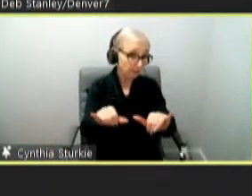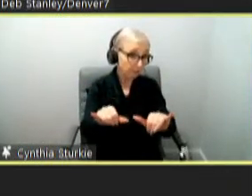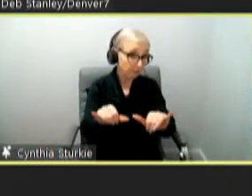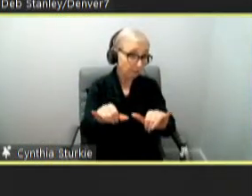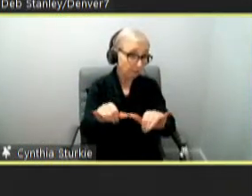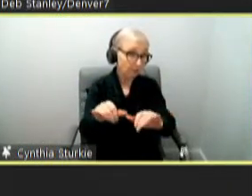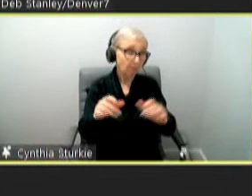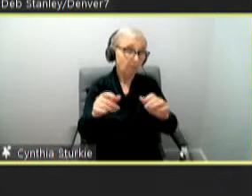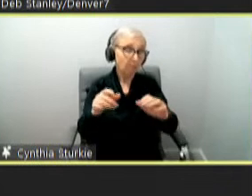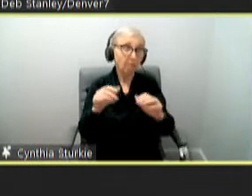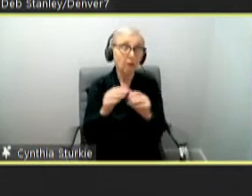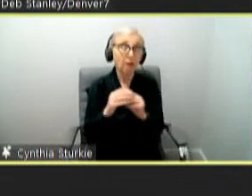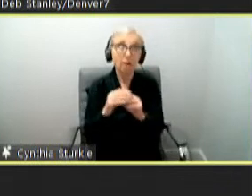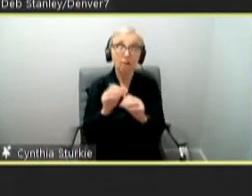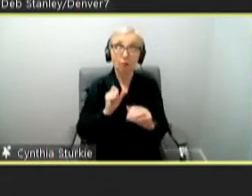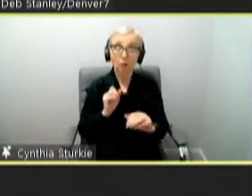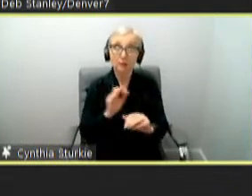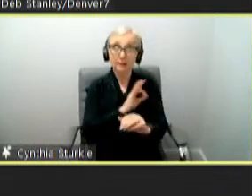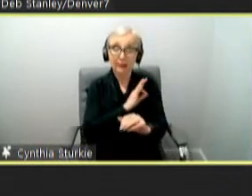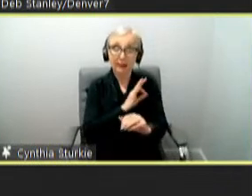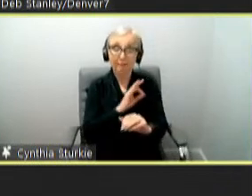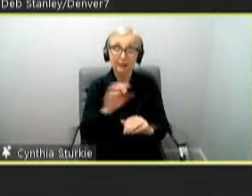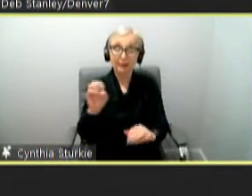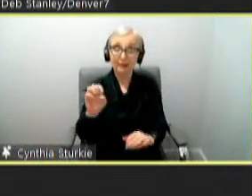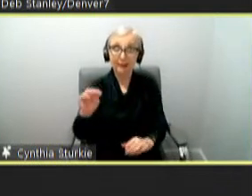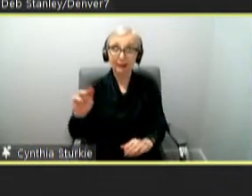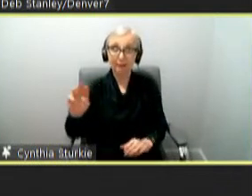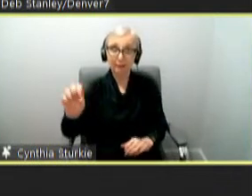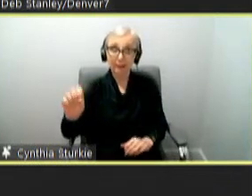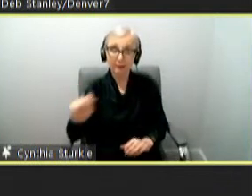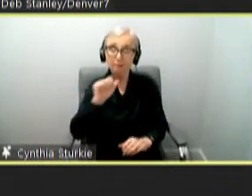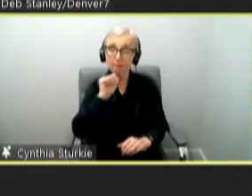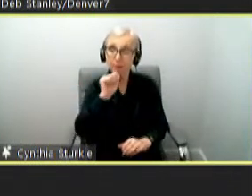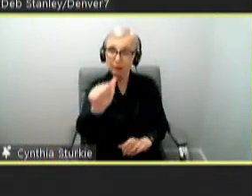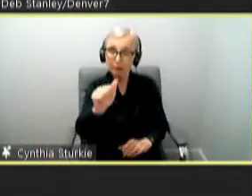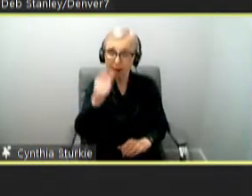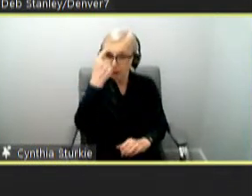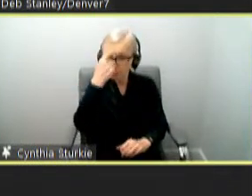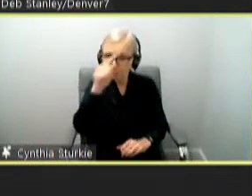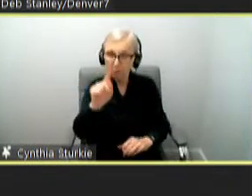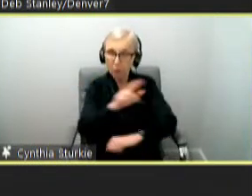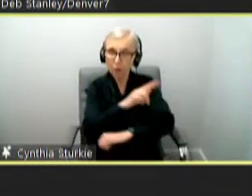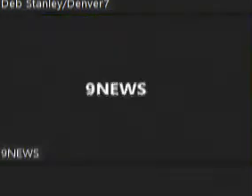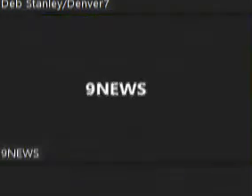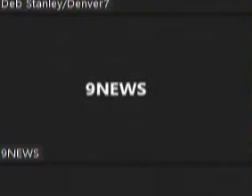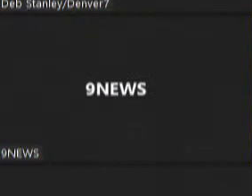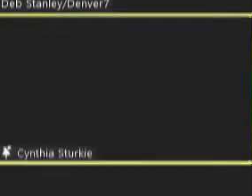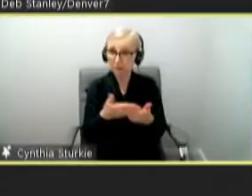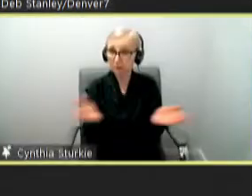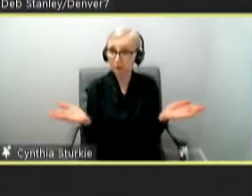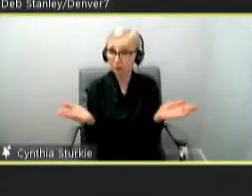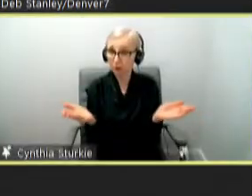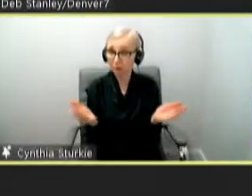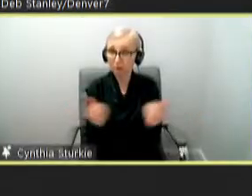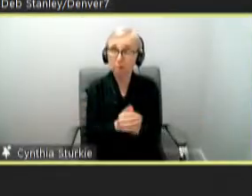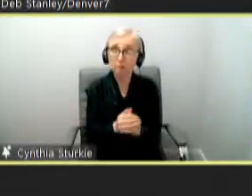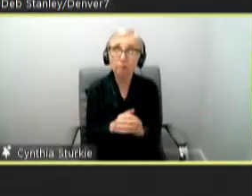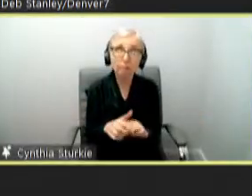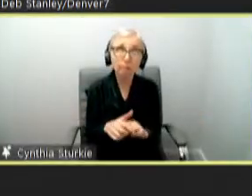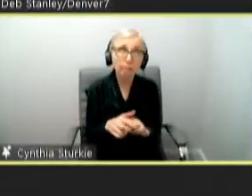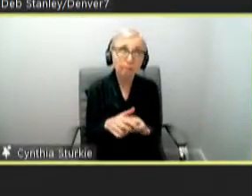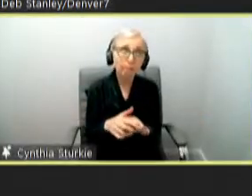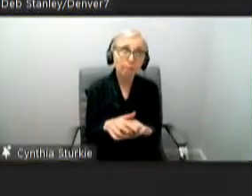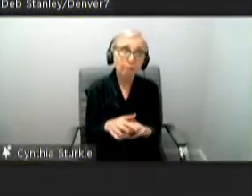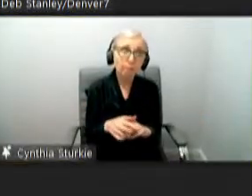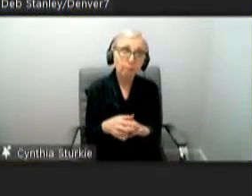in effect for staffing and EMS, but not going into effect for hospitals in general? Well, John,